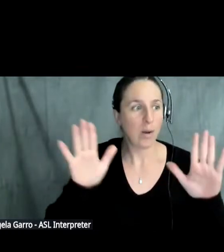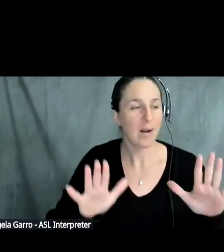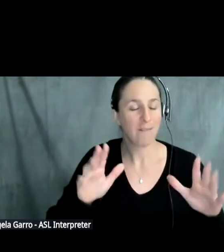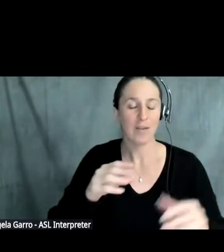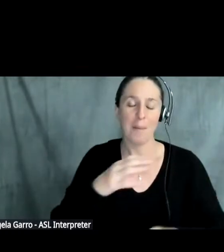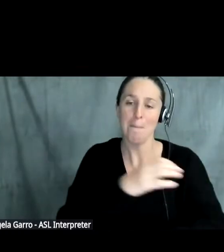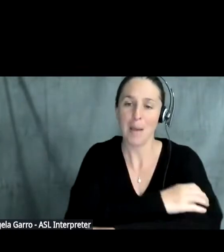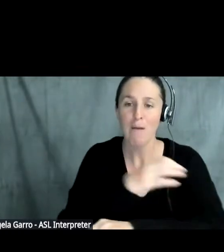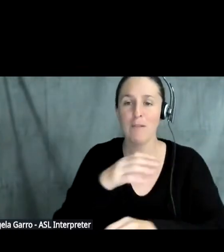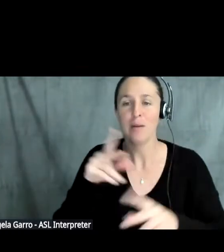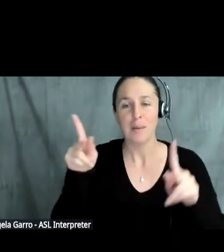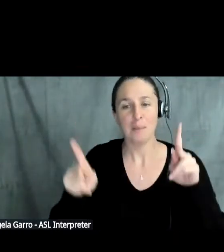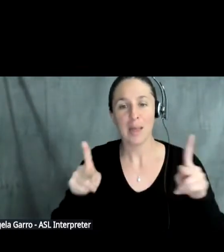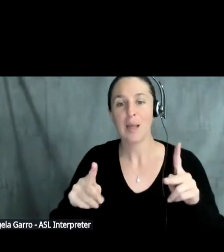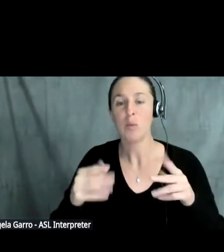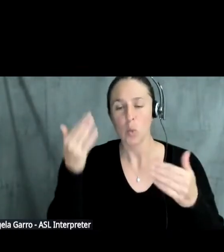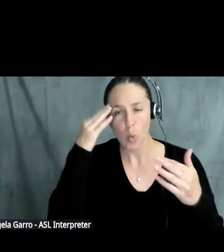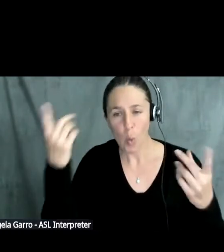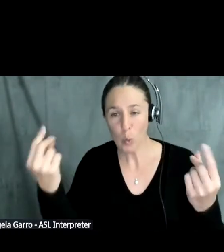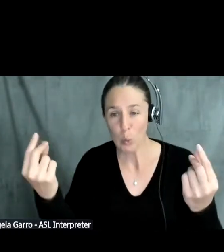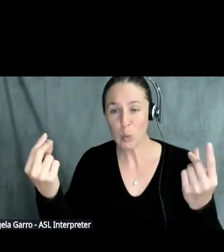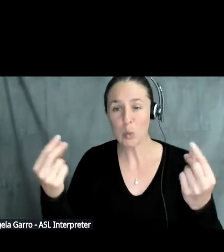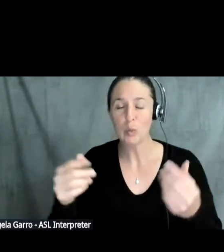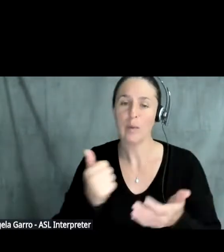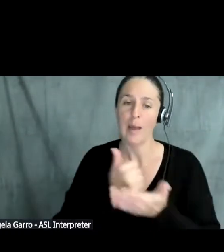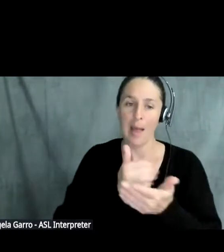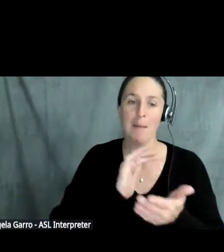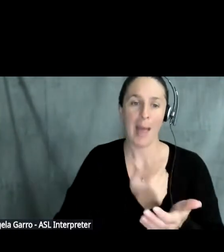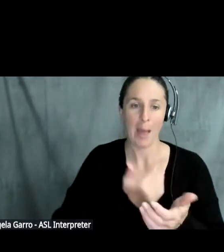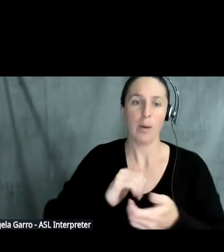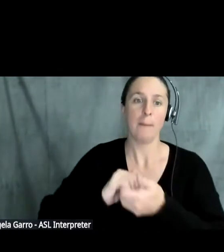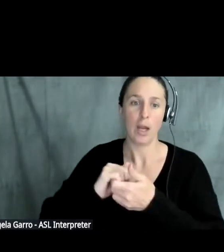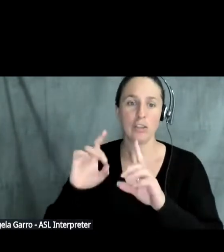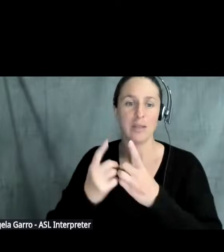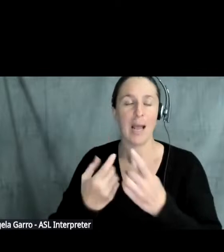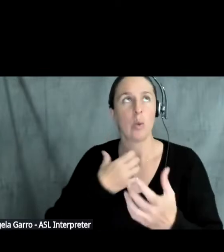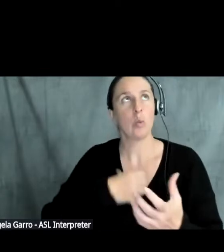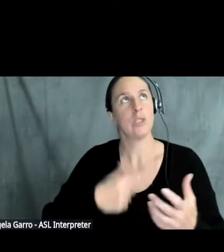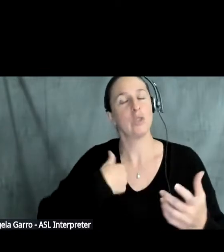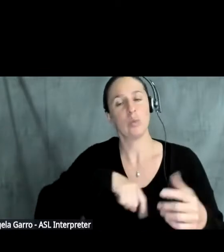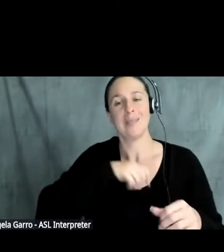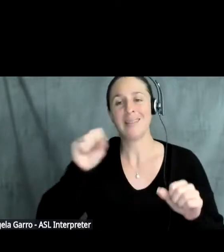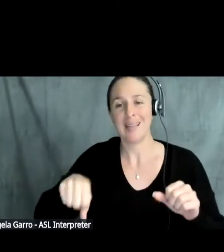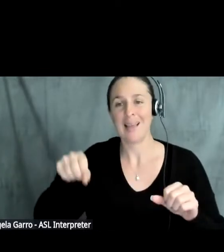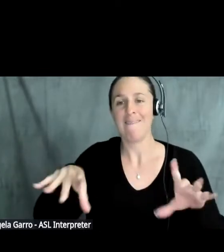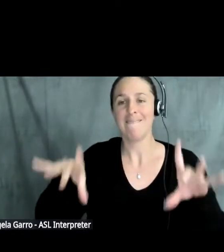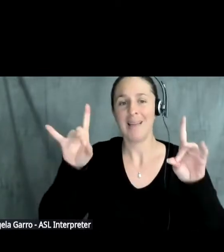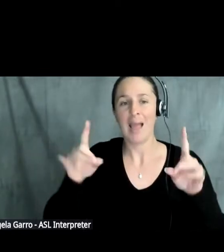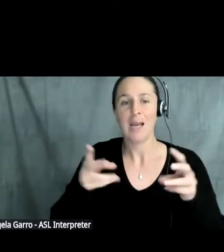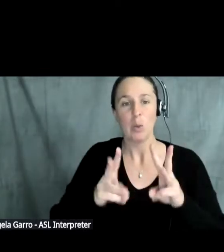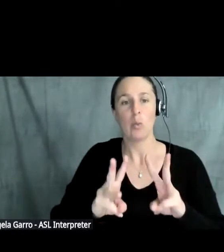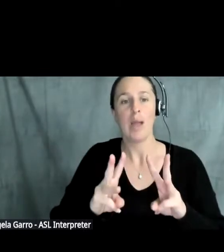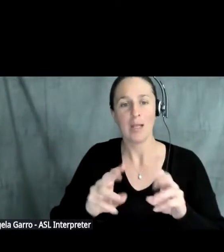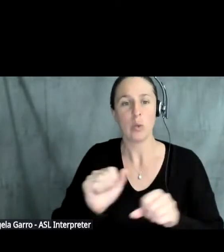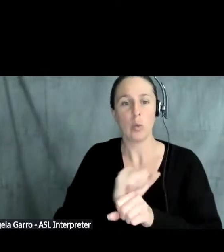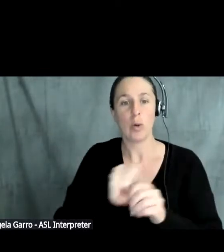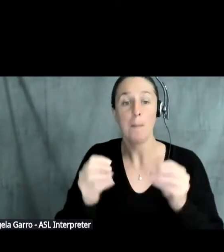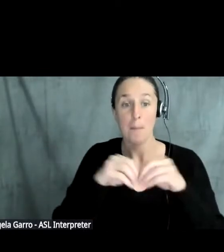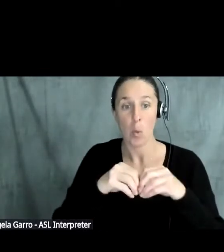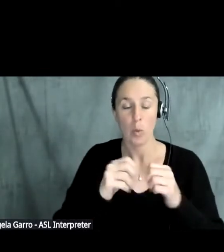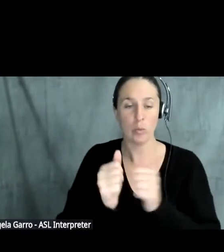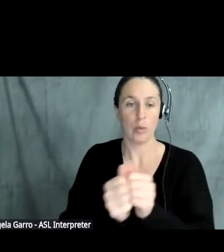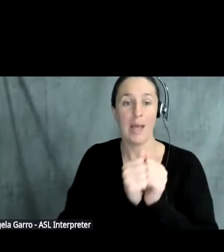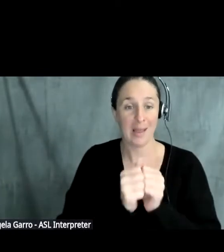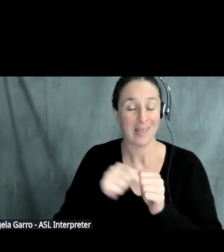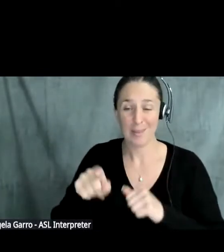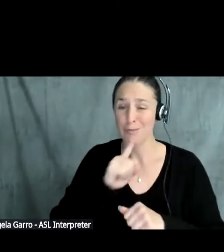doing to help our partner districts. I wish we could find a way to work more together, because that meeting was a very powerful meeting to talk